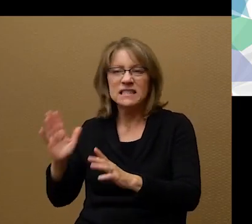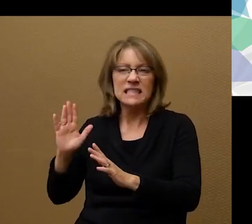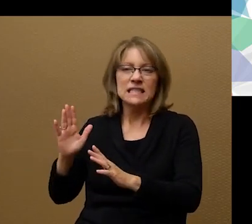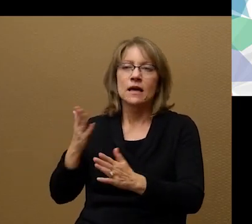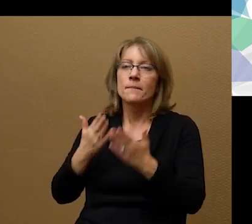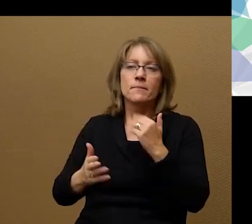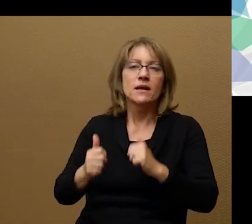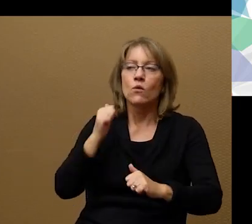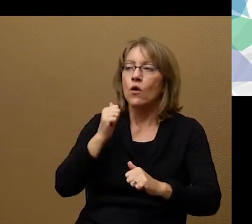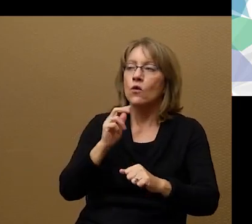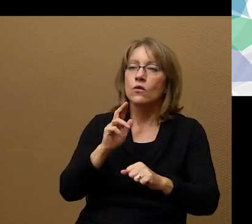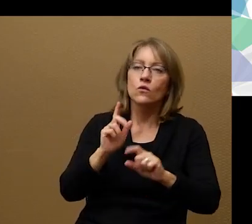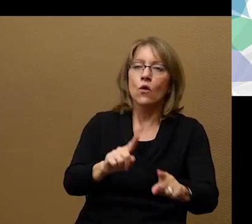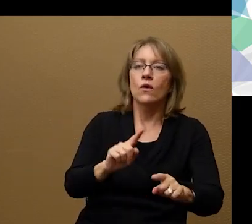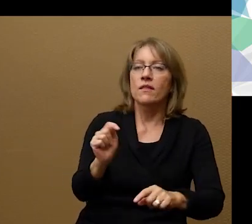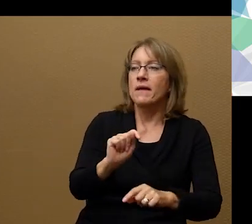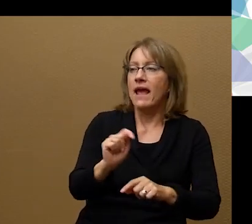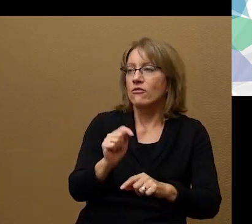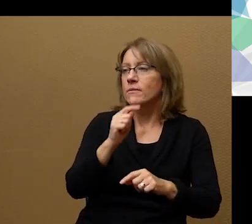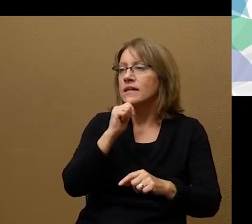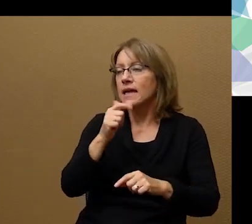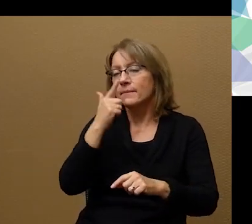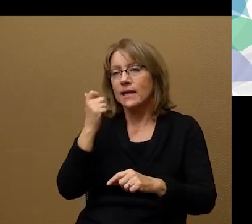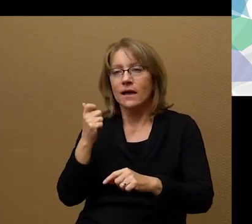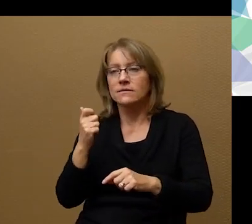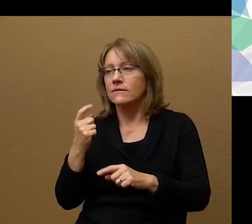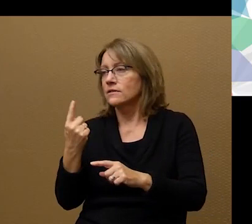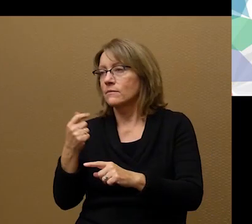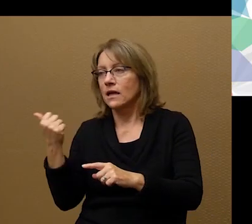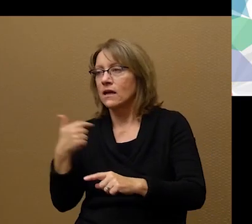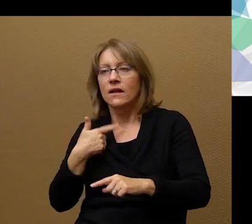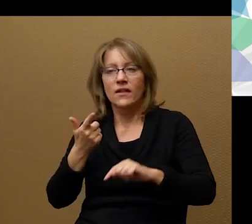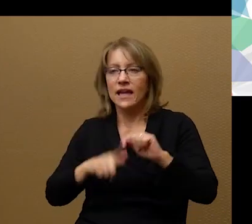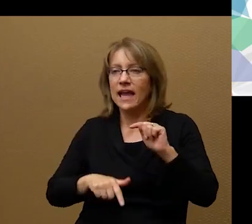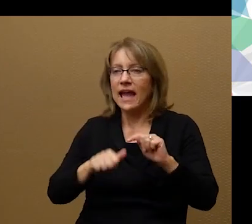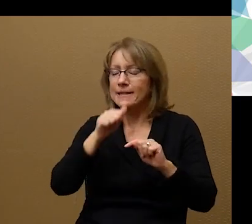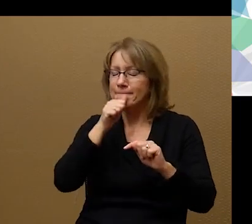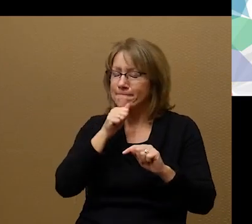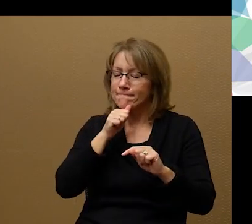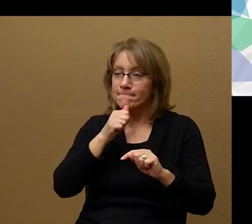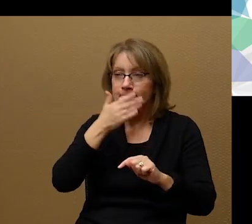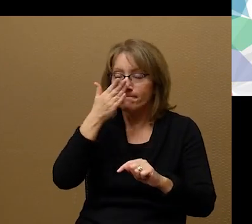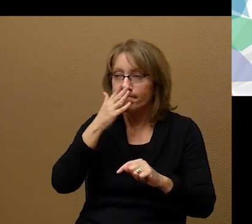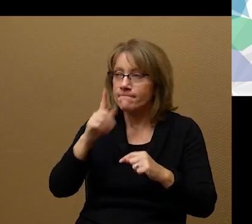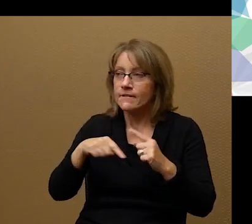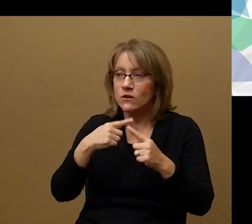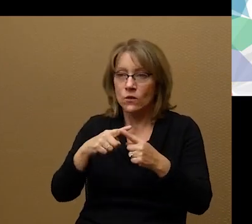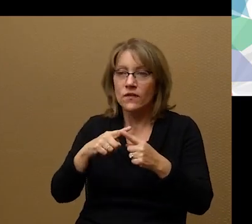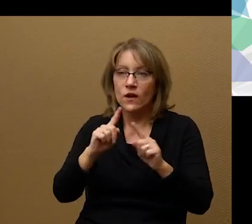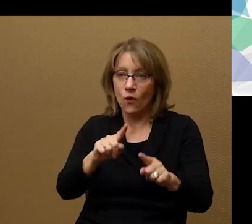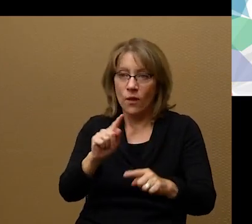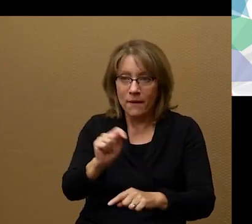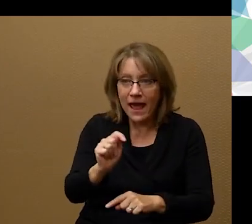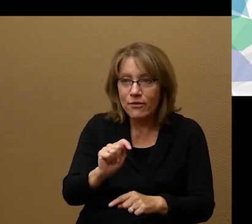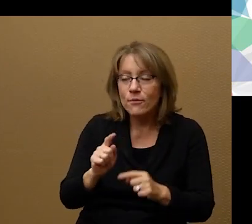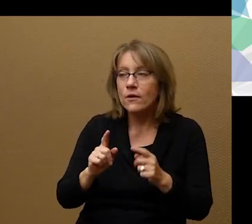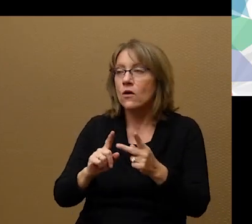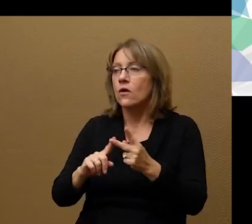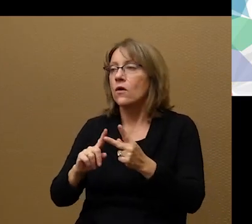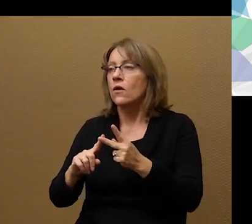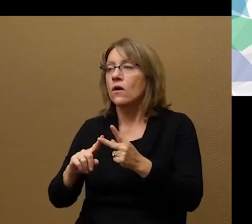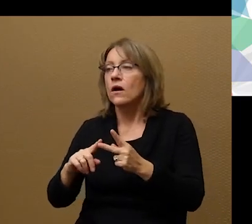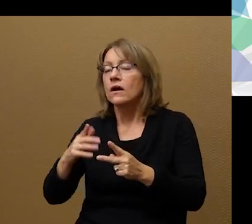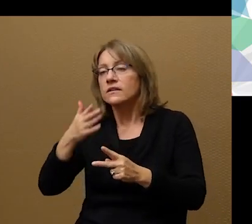toilet. But that's not because of anything else, it's just because they cannot stand the smell, or they might not be able to stand the smell of like